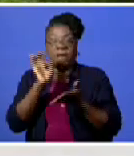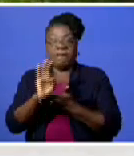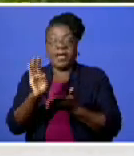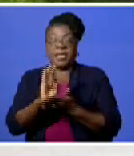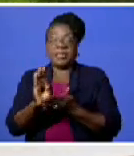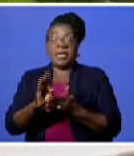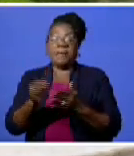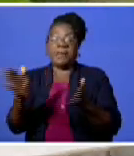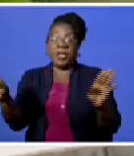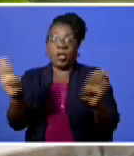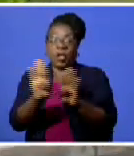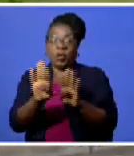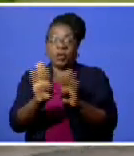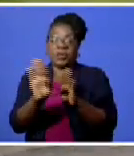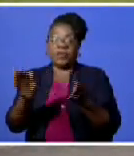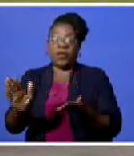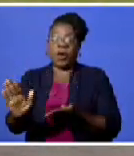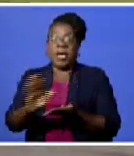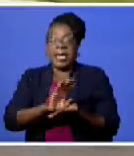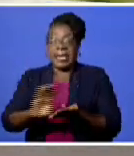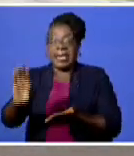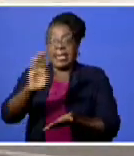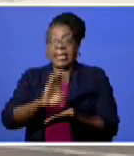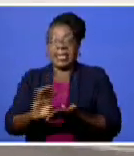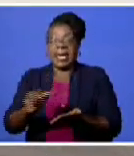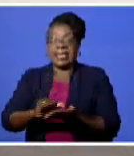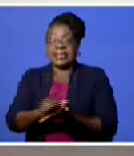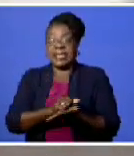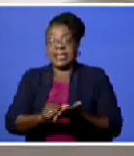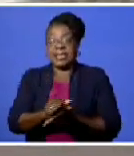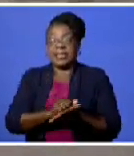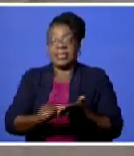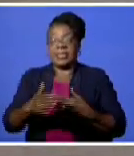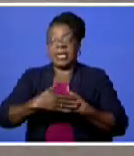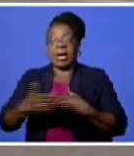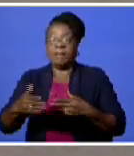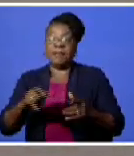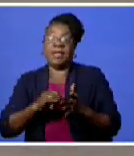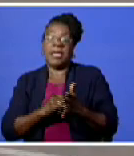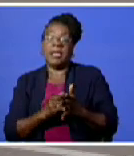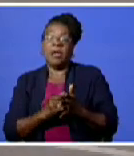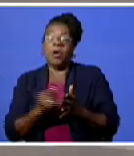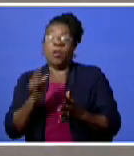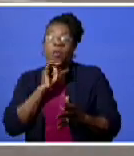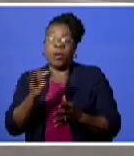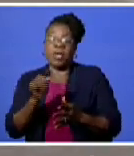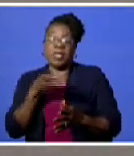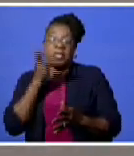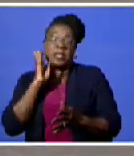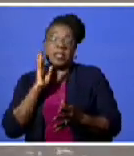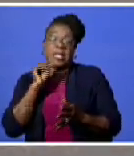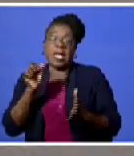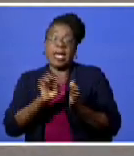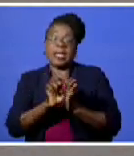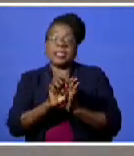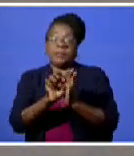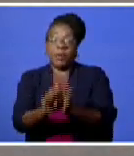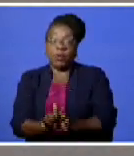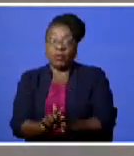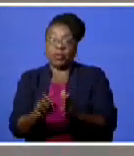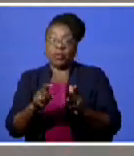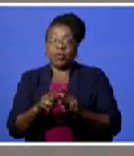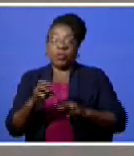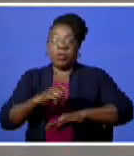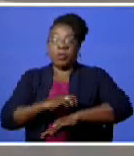for cleaning and sanitization following exposure to COVID-19. The Ministry of Health Surveillance Unit has initiated contact